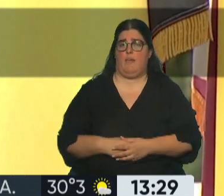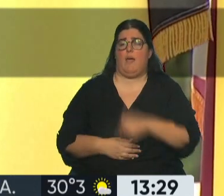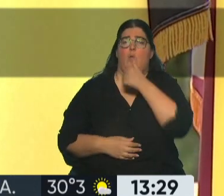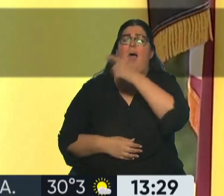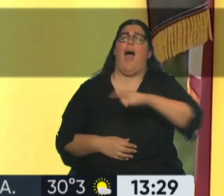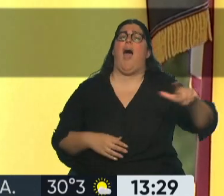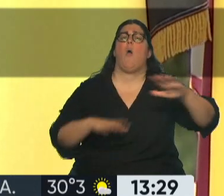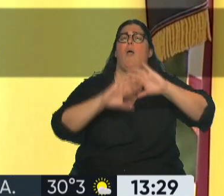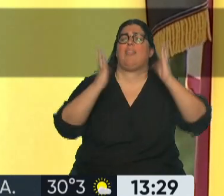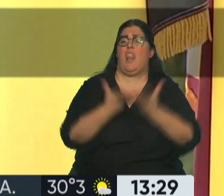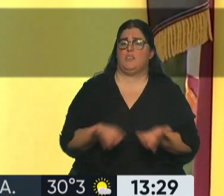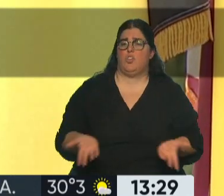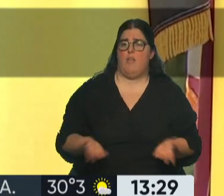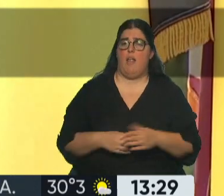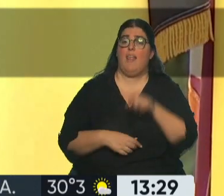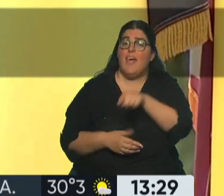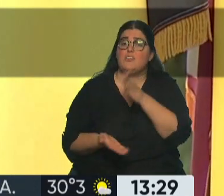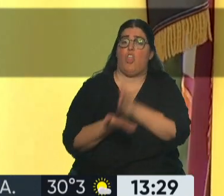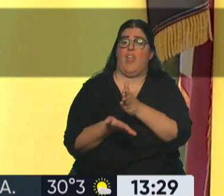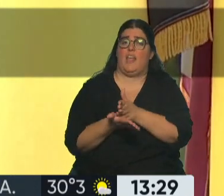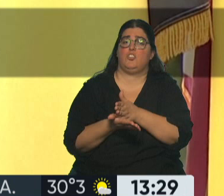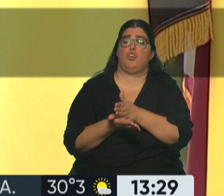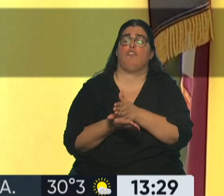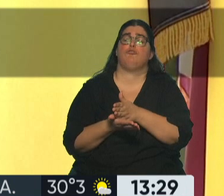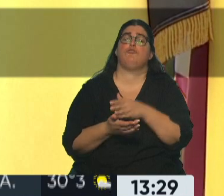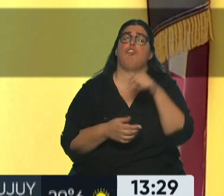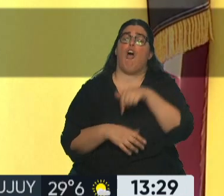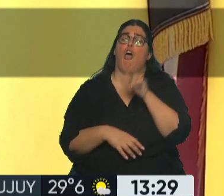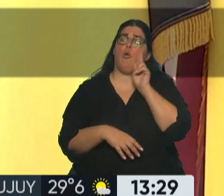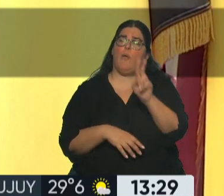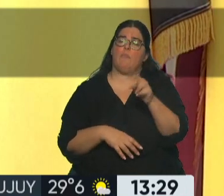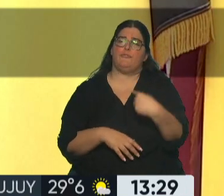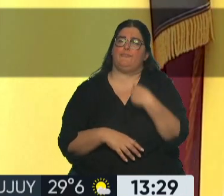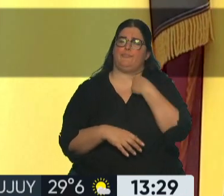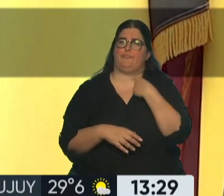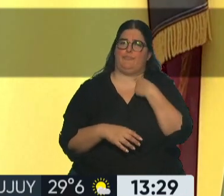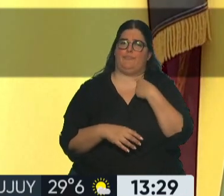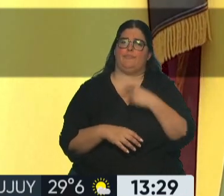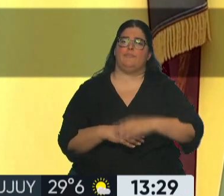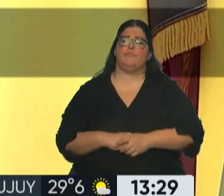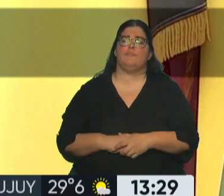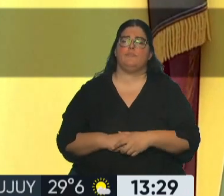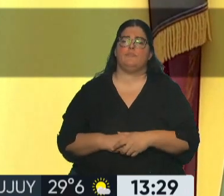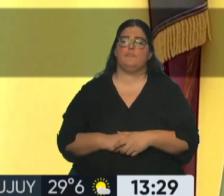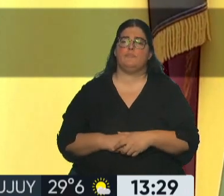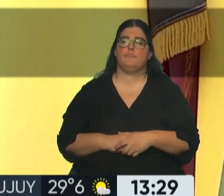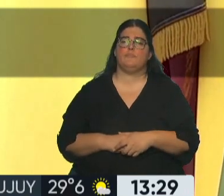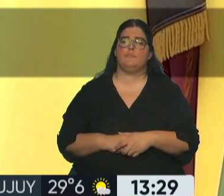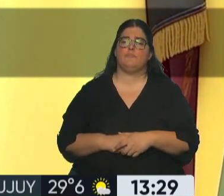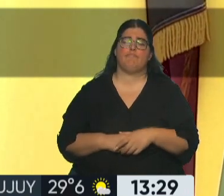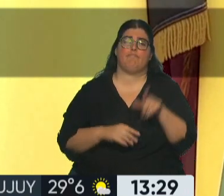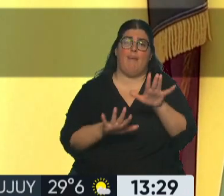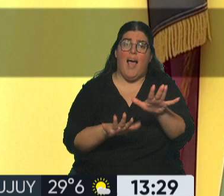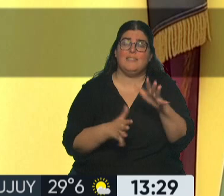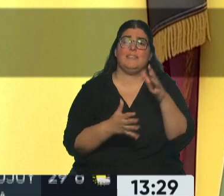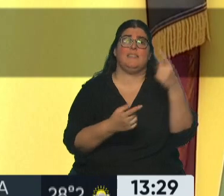that foundational global right is Under New threat today from the totally unacceptable attacks on